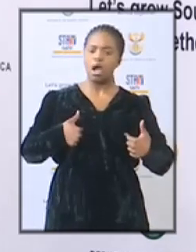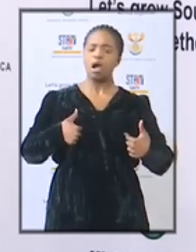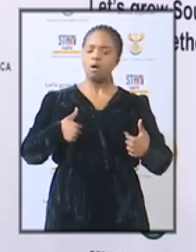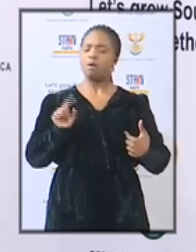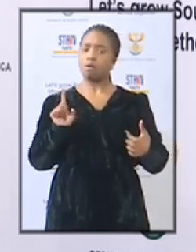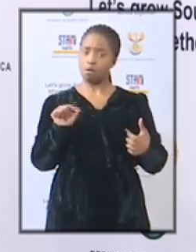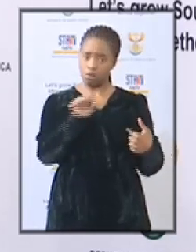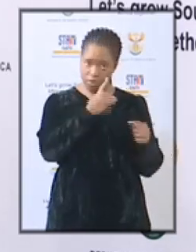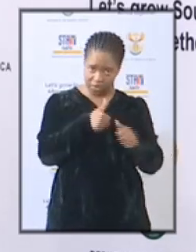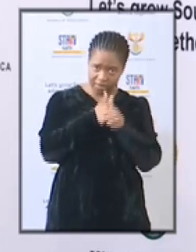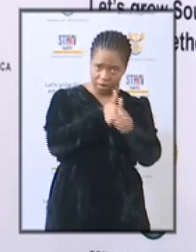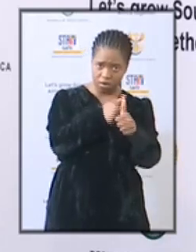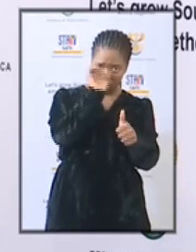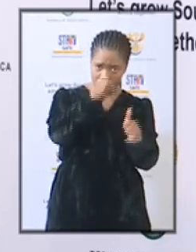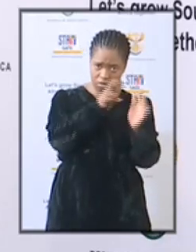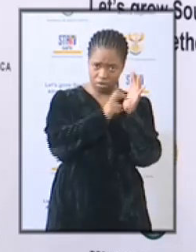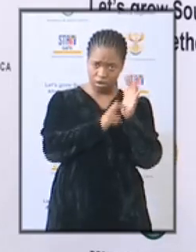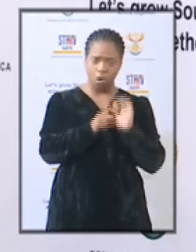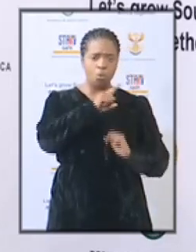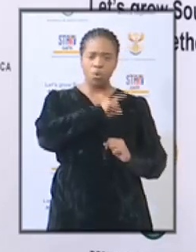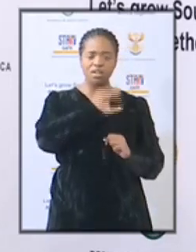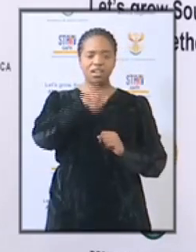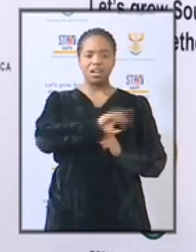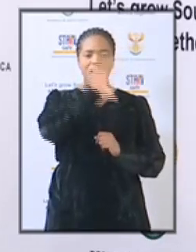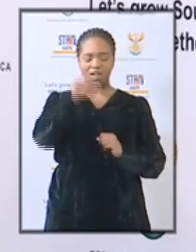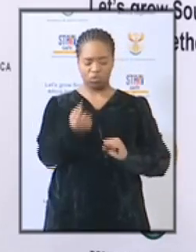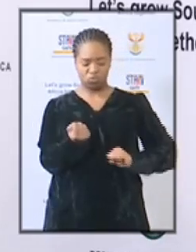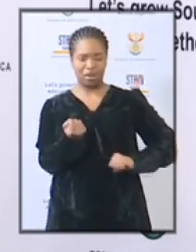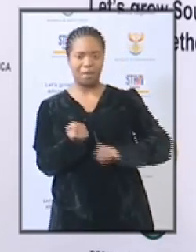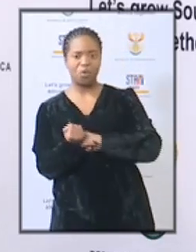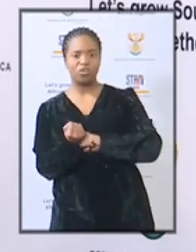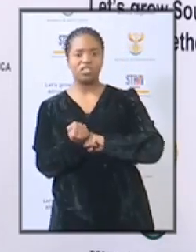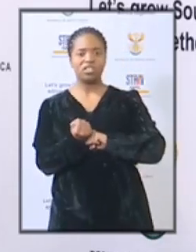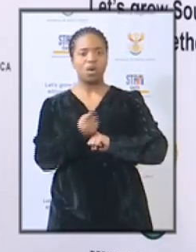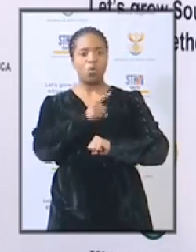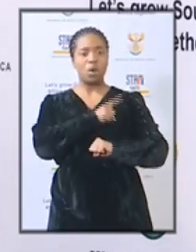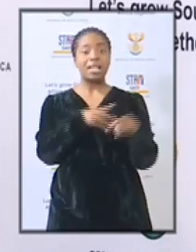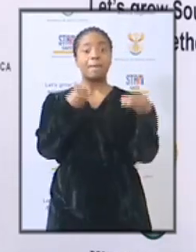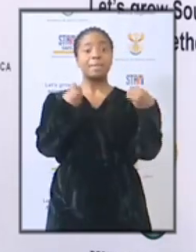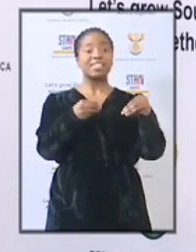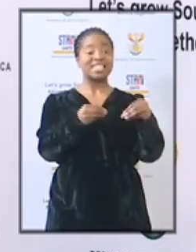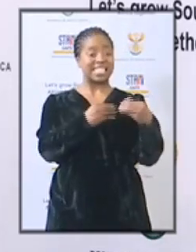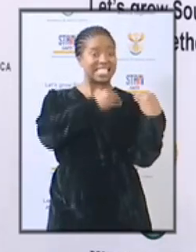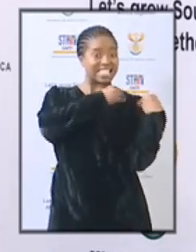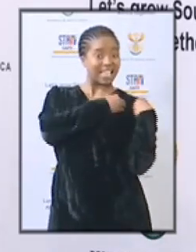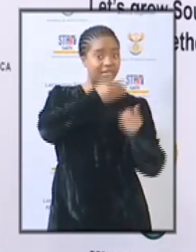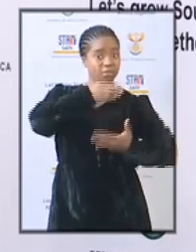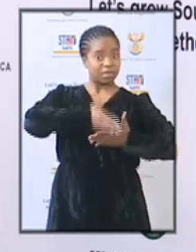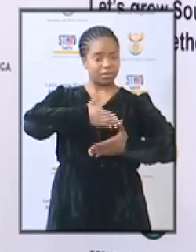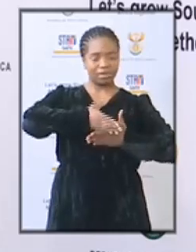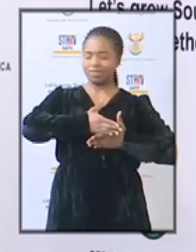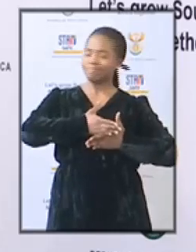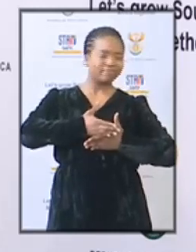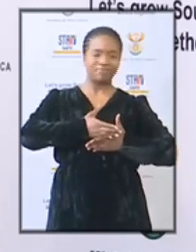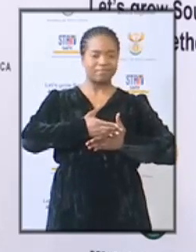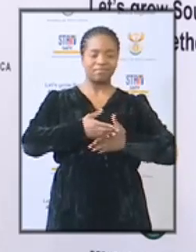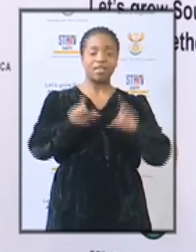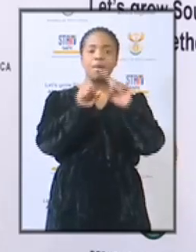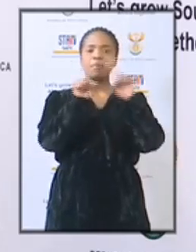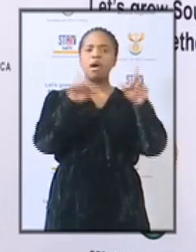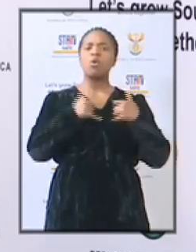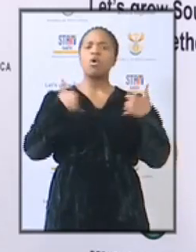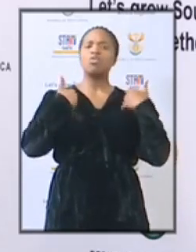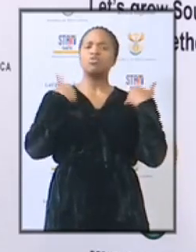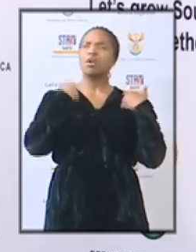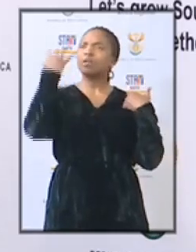South Africans to not only support the tourism sector to preserve the businesses and the jobs, but also to enjoy